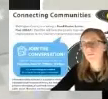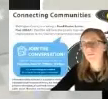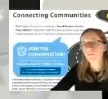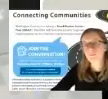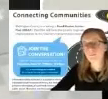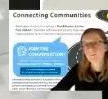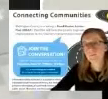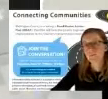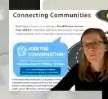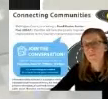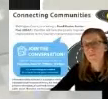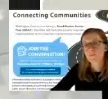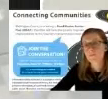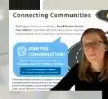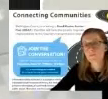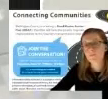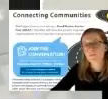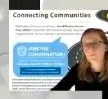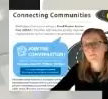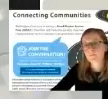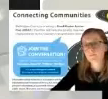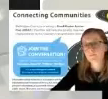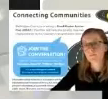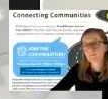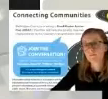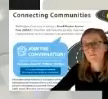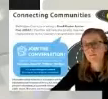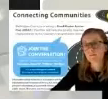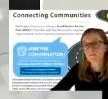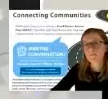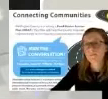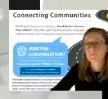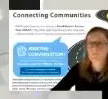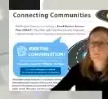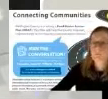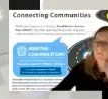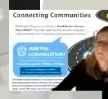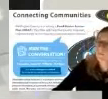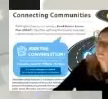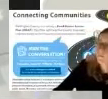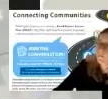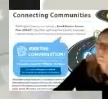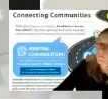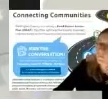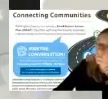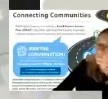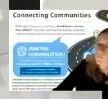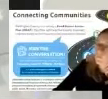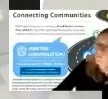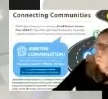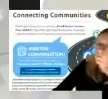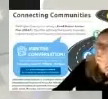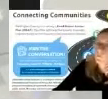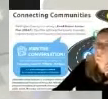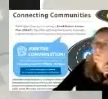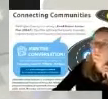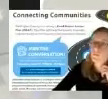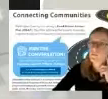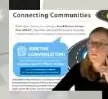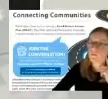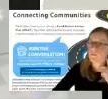and that the EA took the evaluation to a more refined level, not a high strategic assessment, but